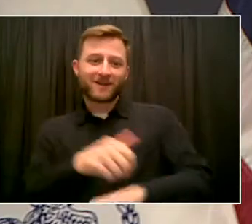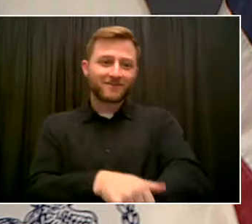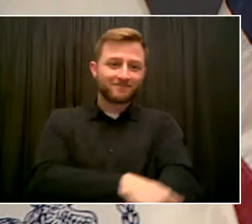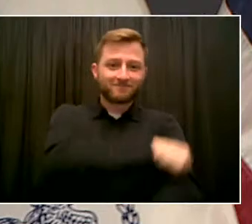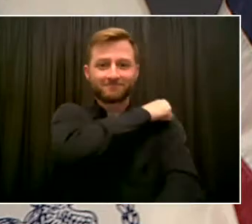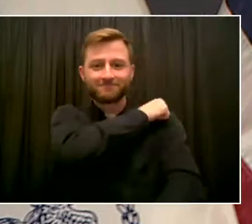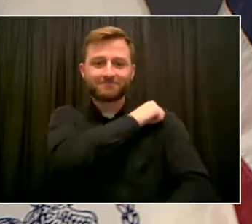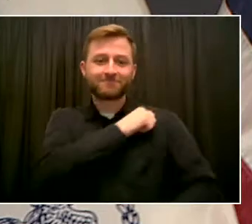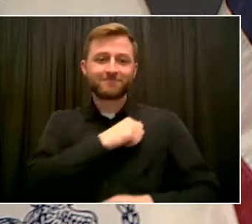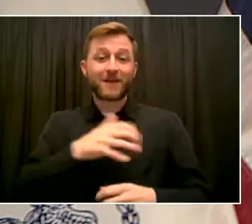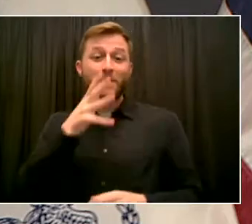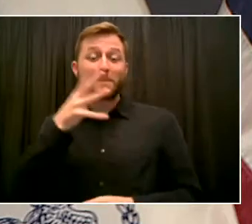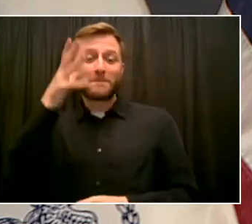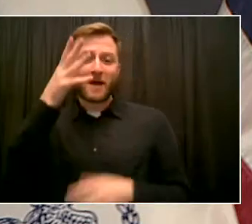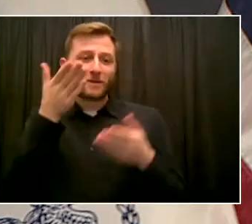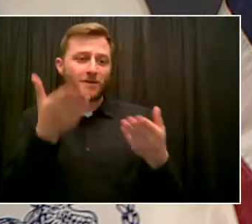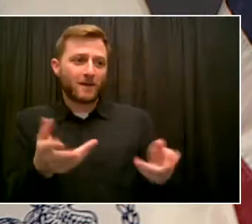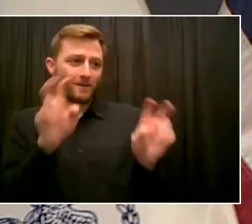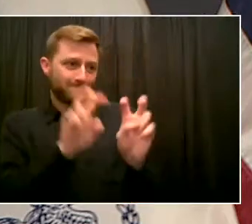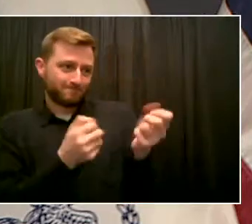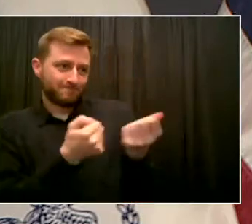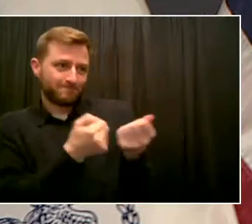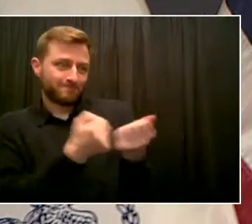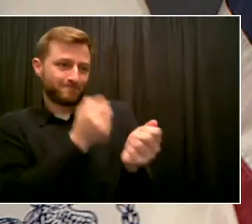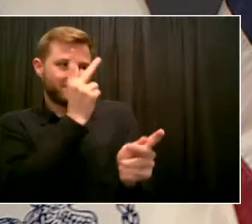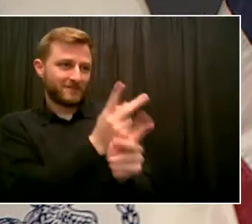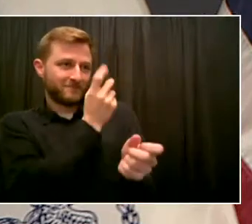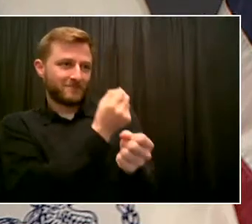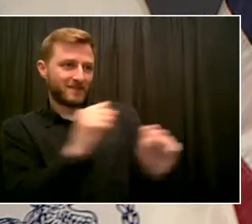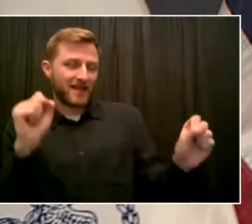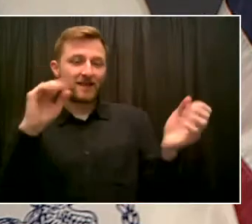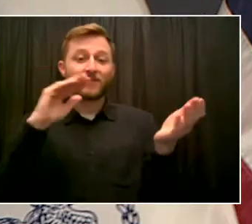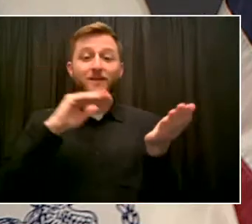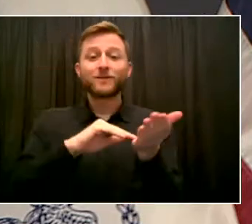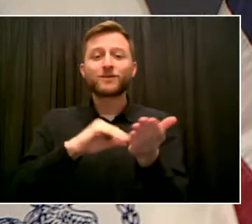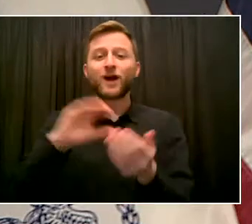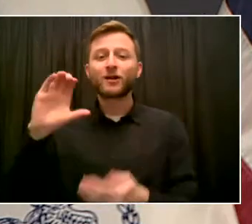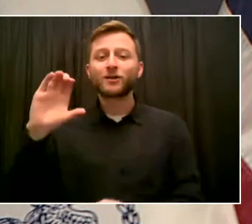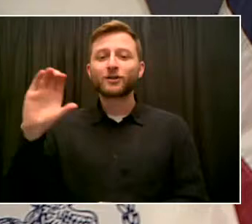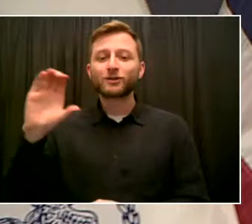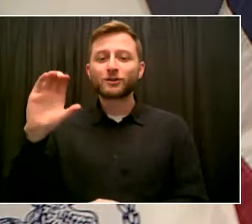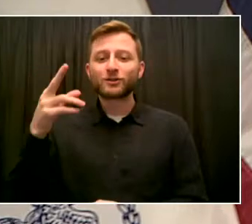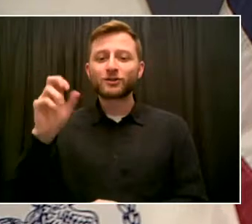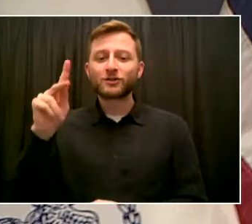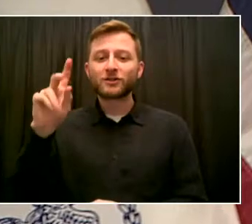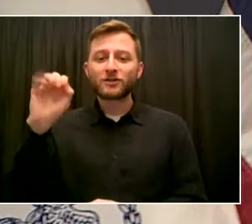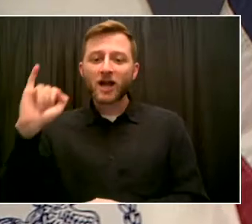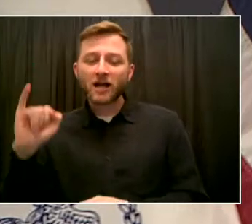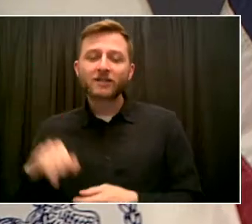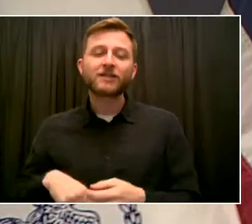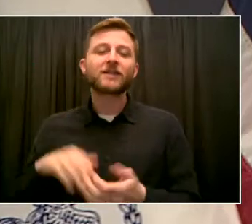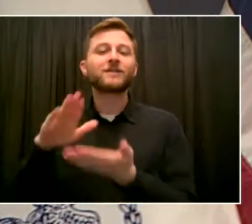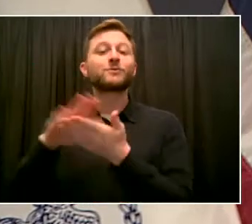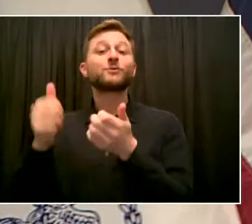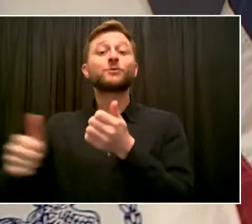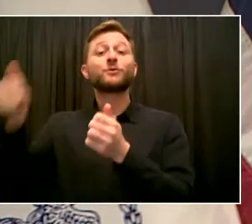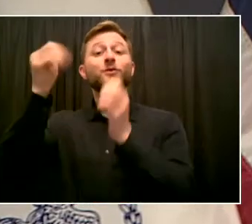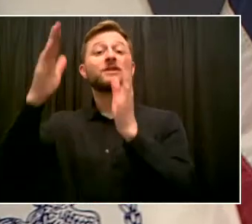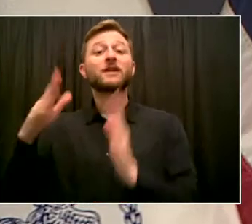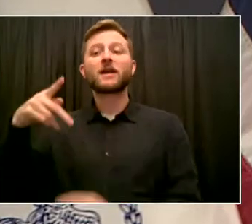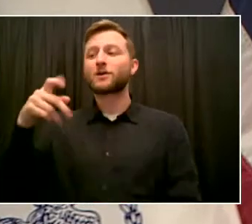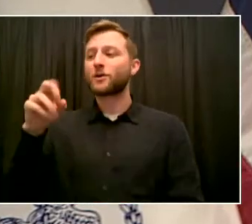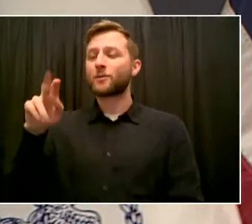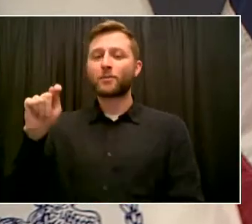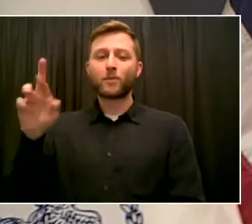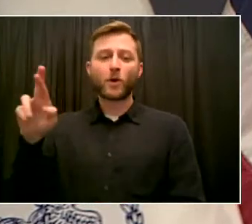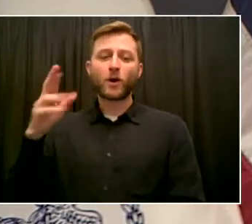make sure the kids are safe, and of course, Dr. Choksi and Chancellor Misha Ross Porter, amazing enthusiasm they bring